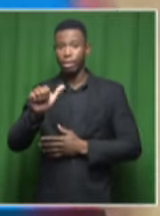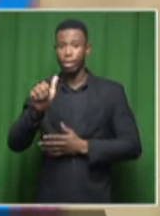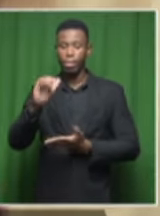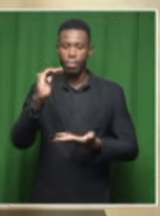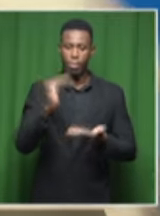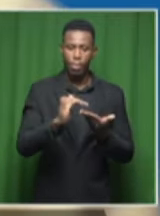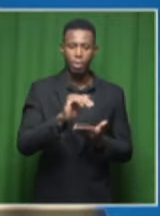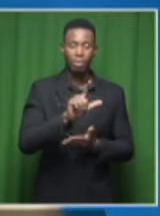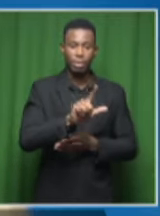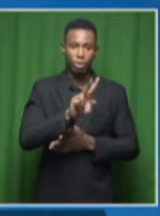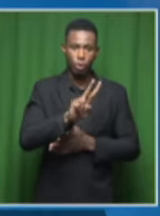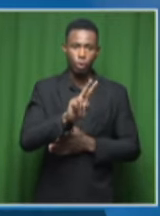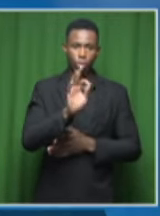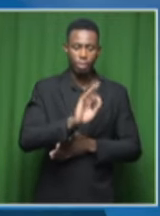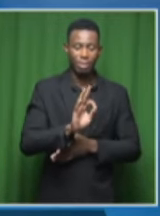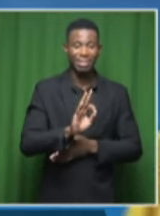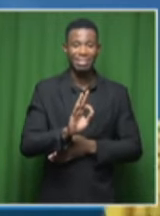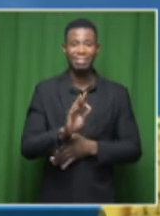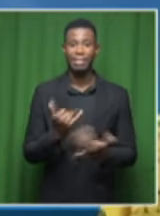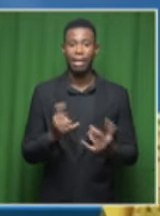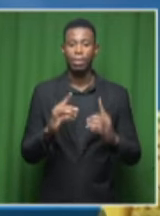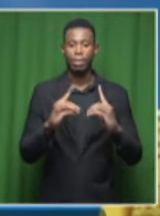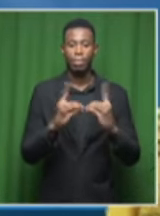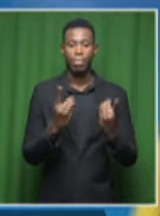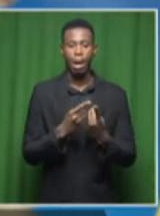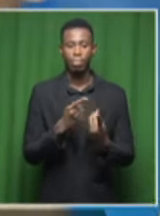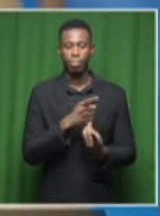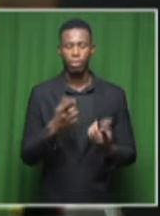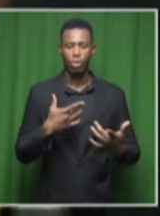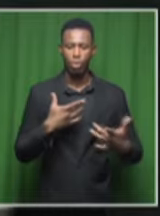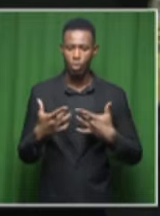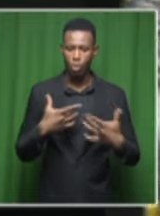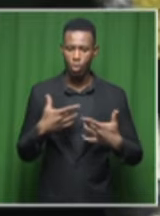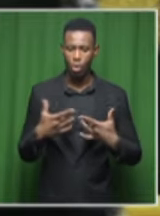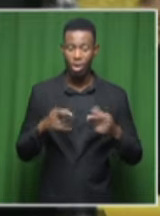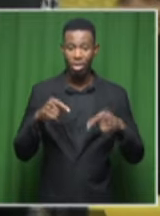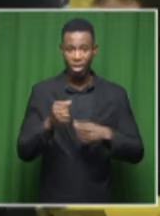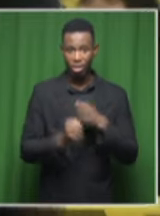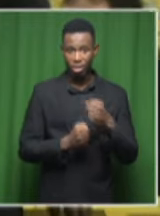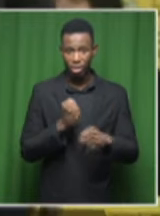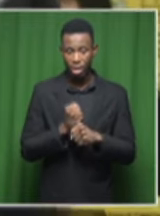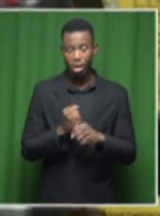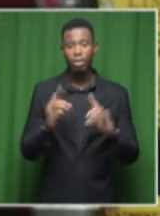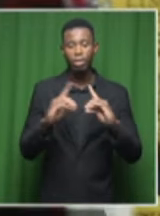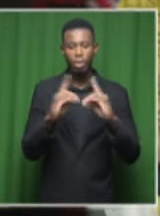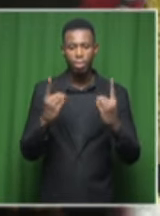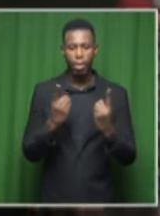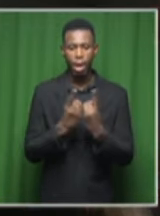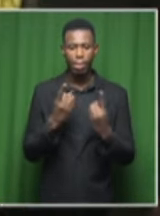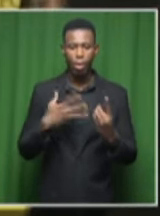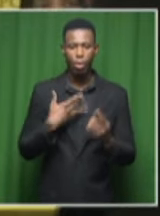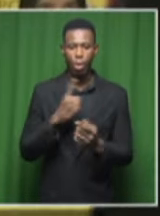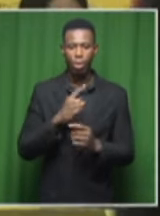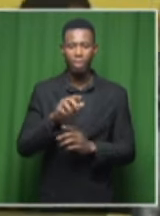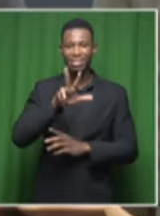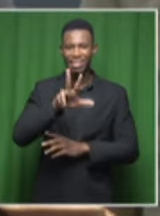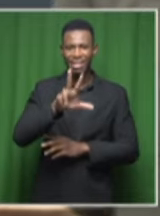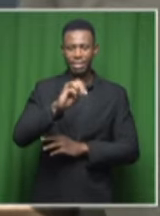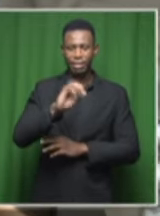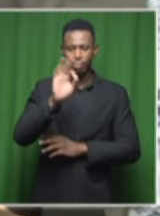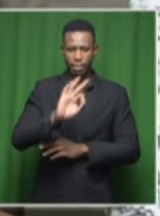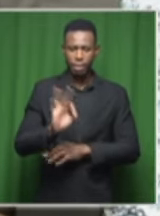which was a major cause of concern for the department. This year, the department is aiming for an ambitious 80% pass